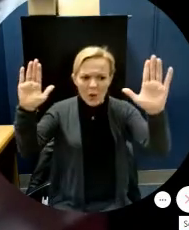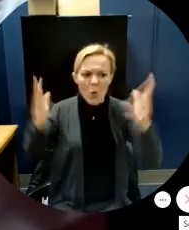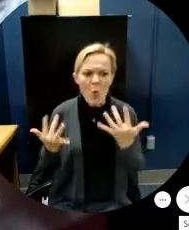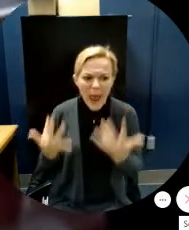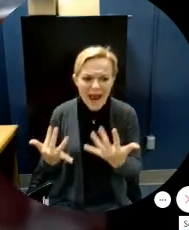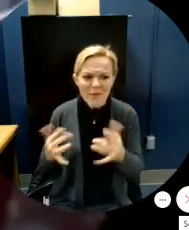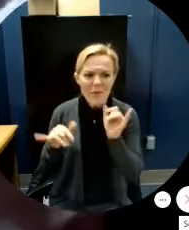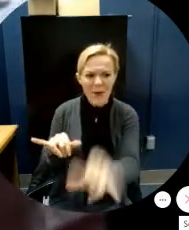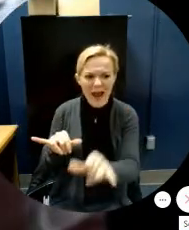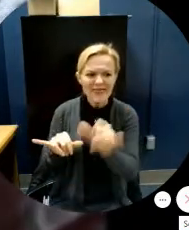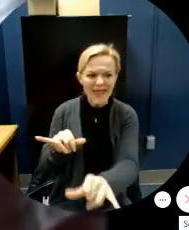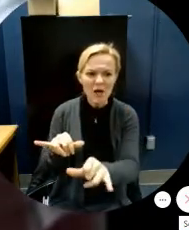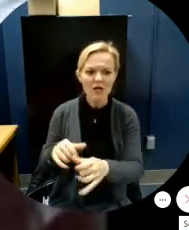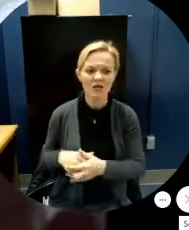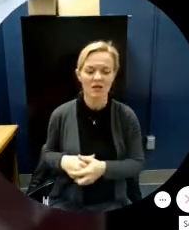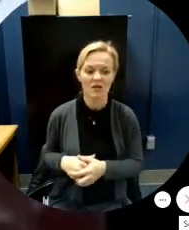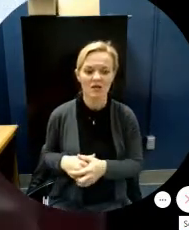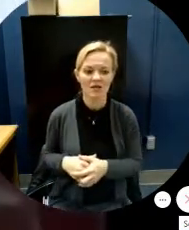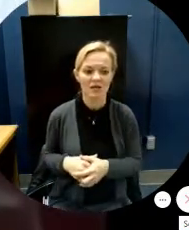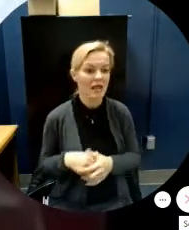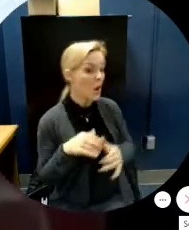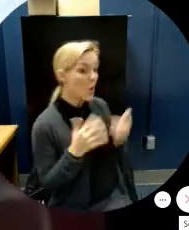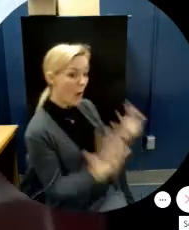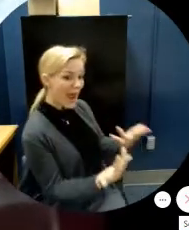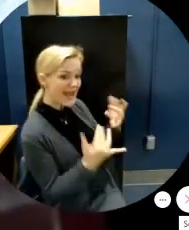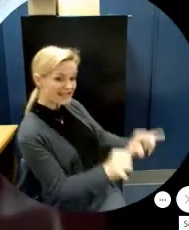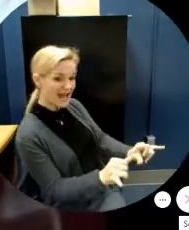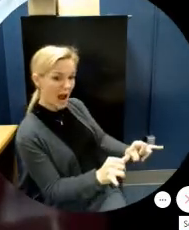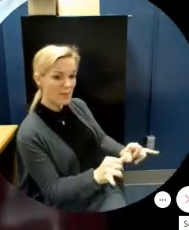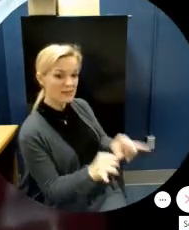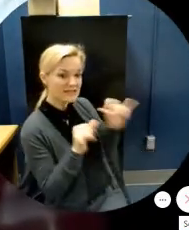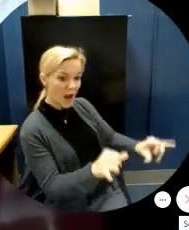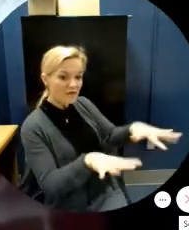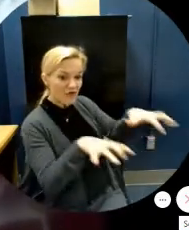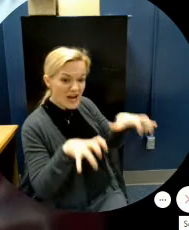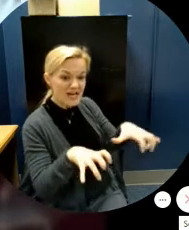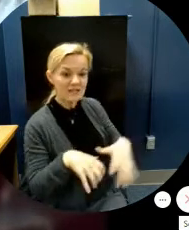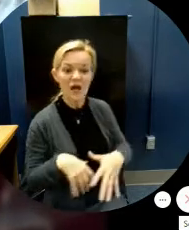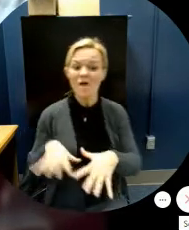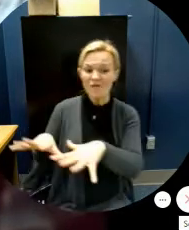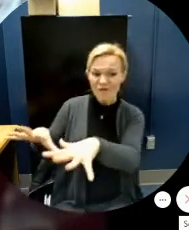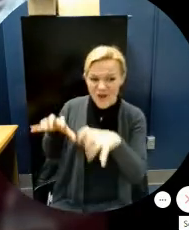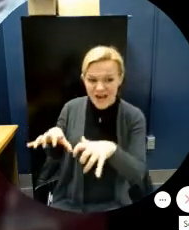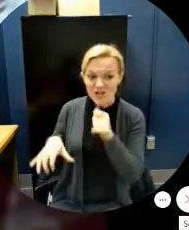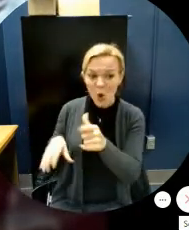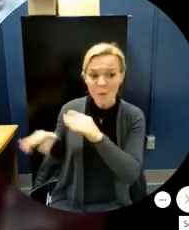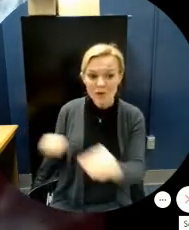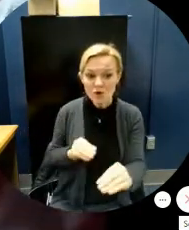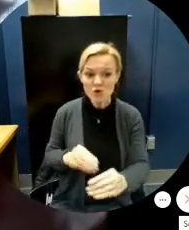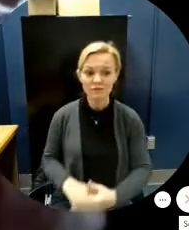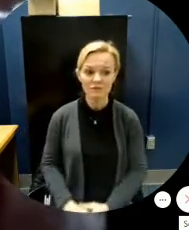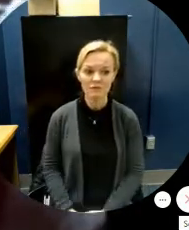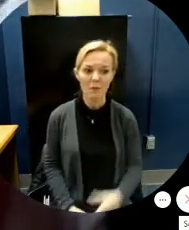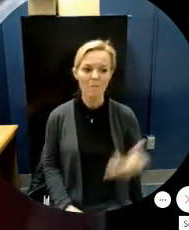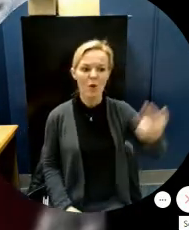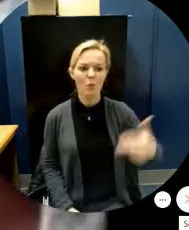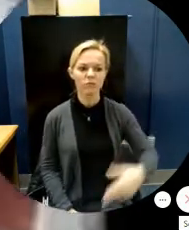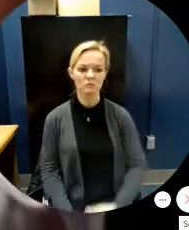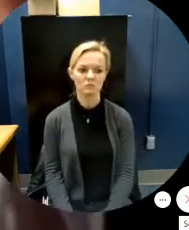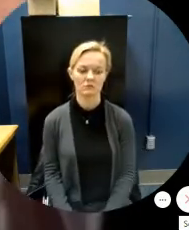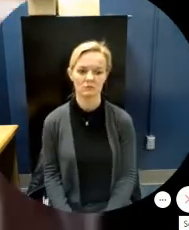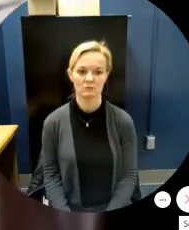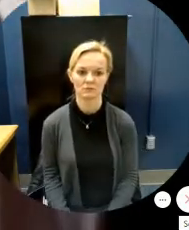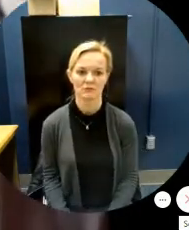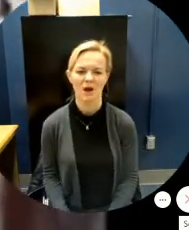Verbal command. Hold right there! Stop! Breathe! Hold it, please! Don't move! Go, watch out!